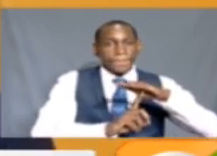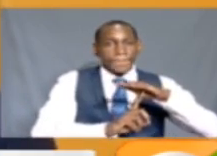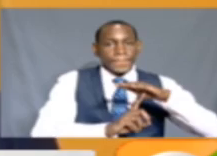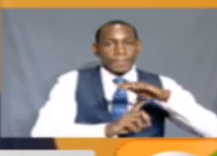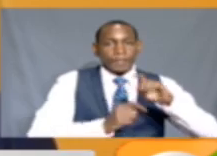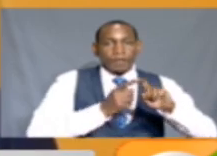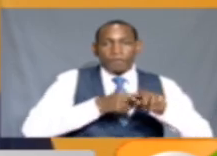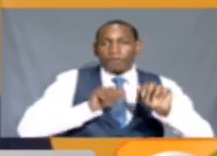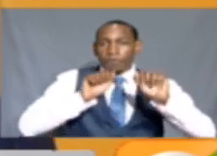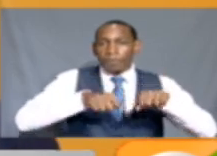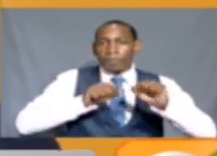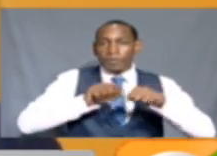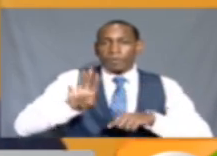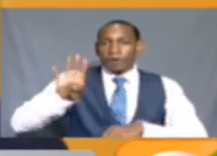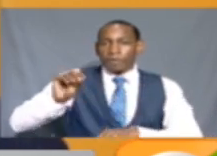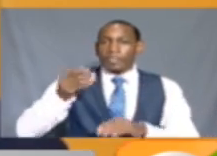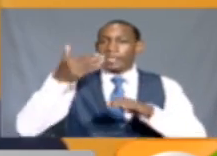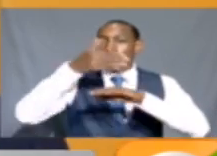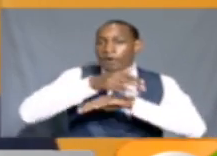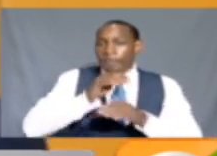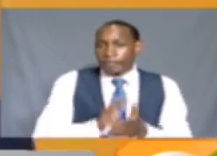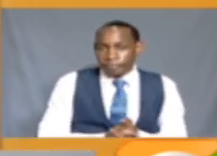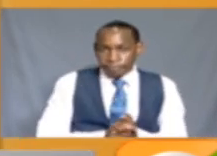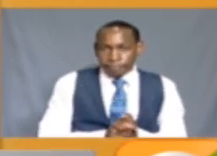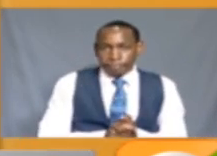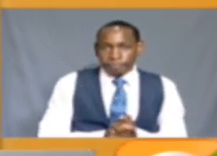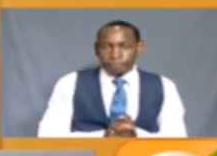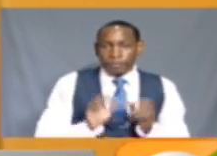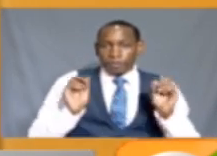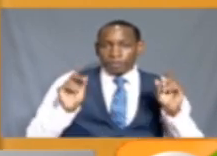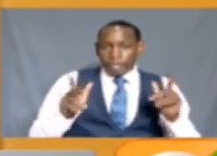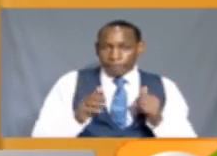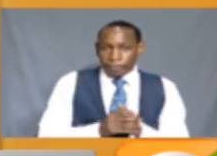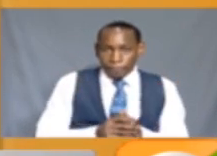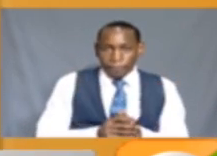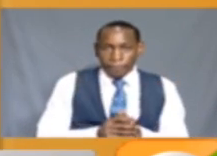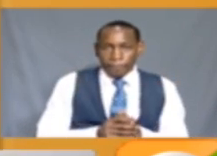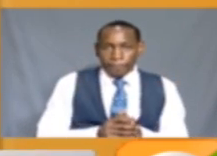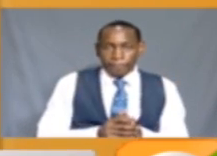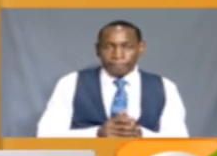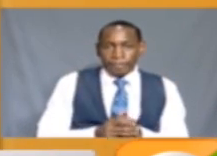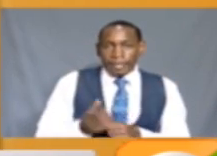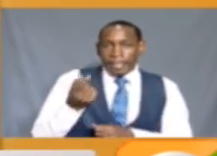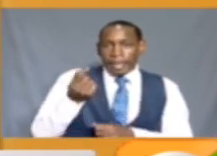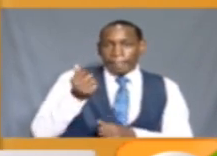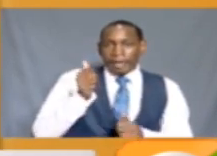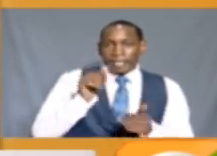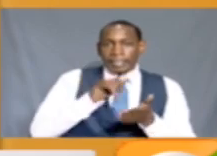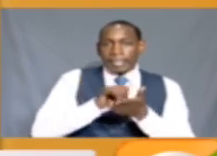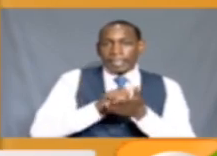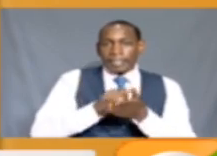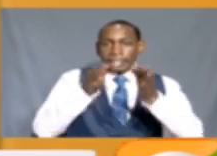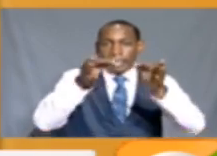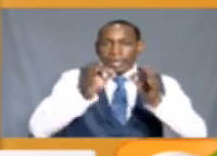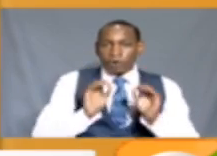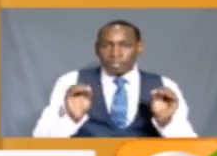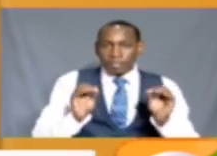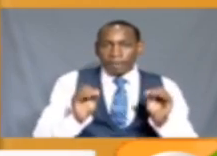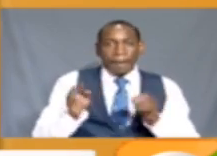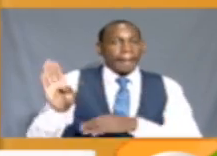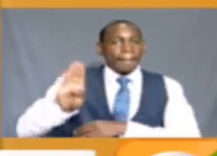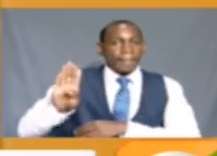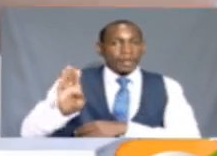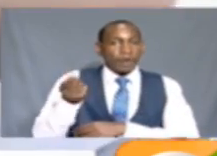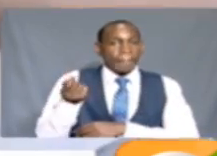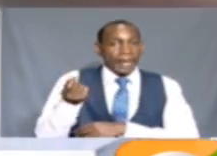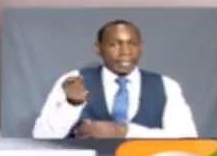out of a possible 40 plus, okay? And the monies that are not accounted for are in terms of billions of